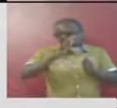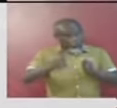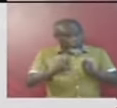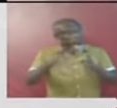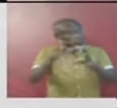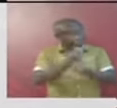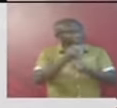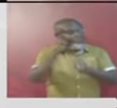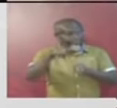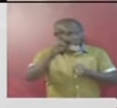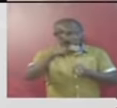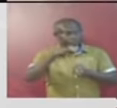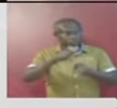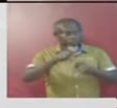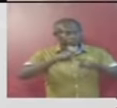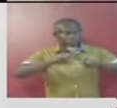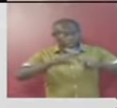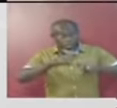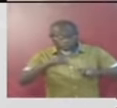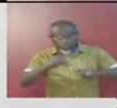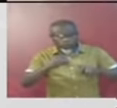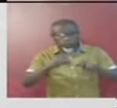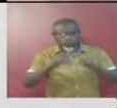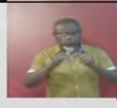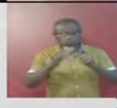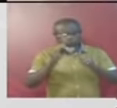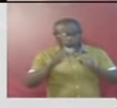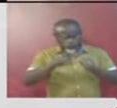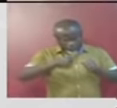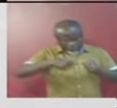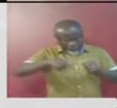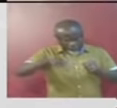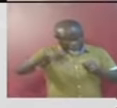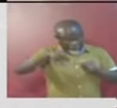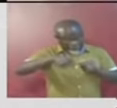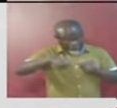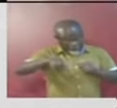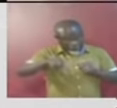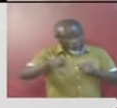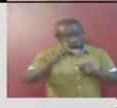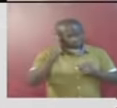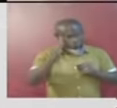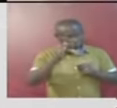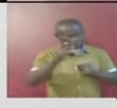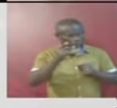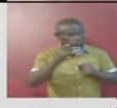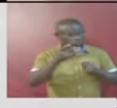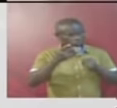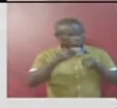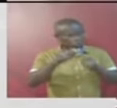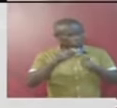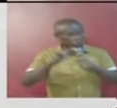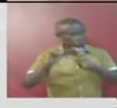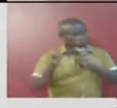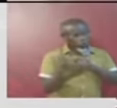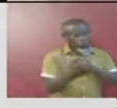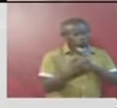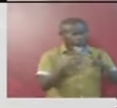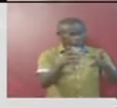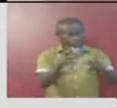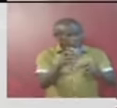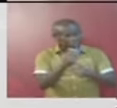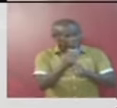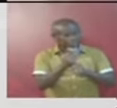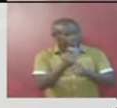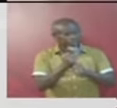ministry, and the process during the course of this week, we are trying to ensure that everyone, all of the active cases, have one